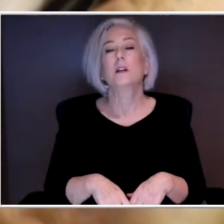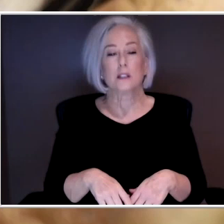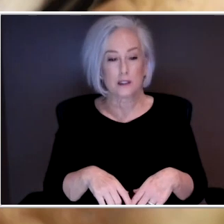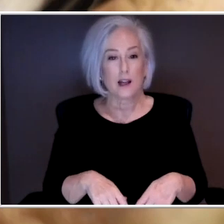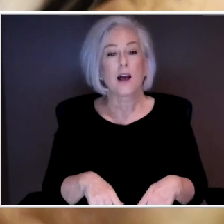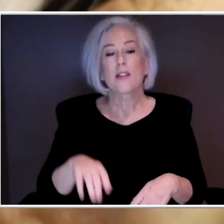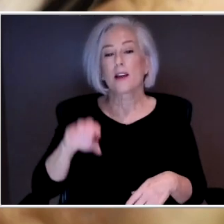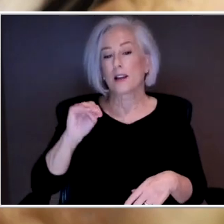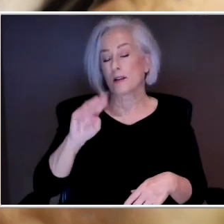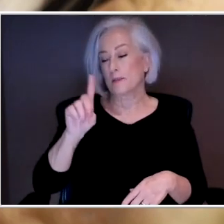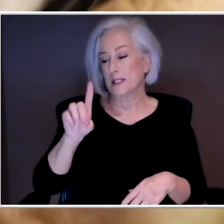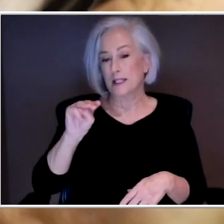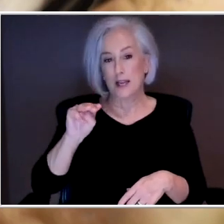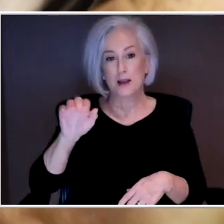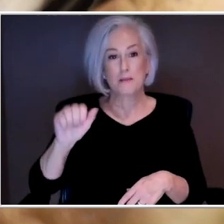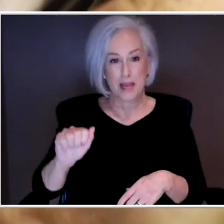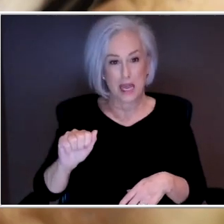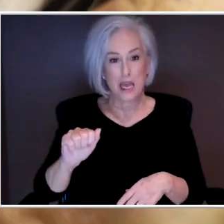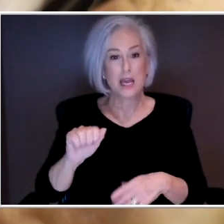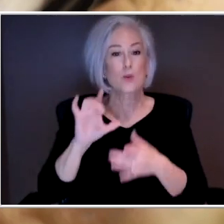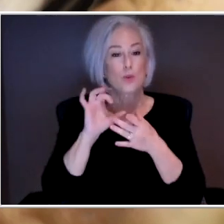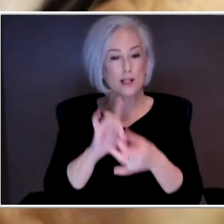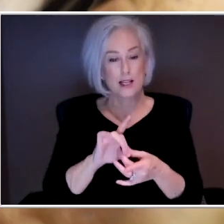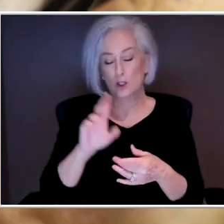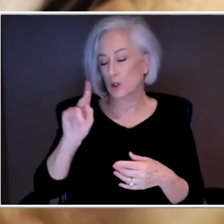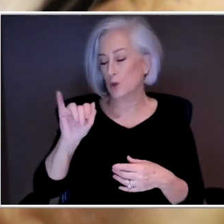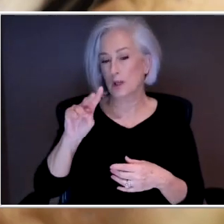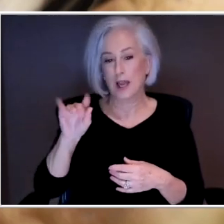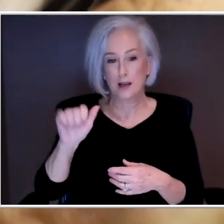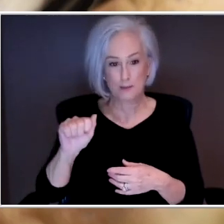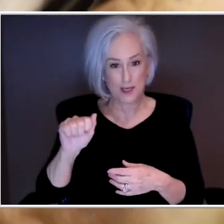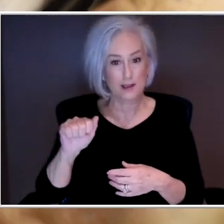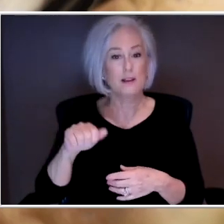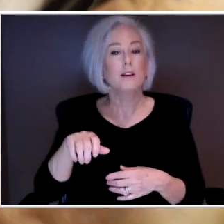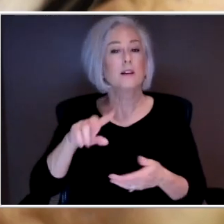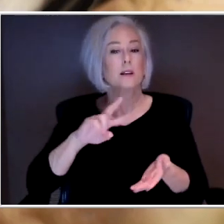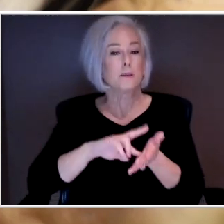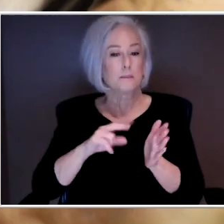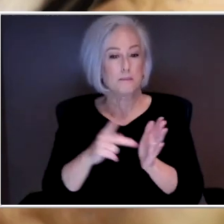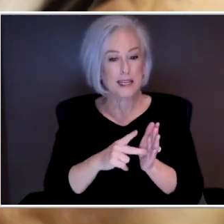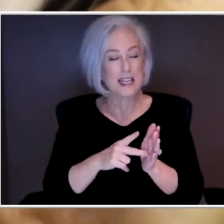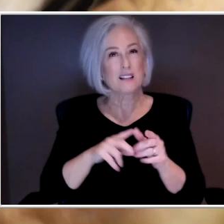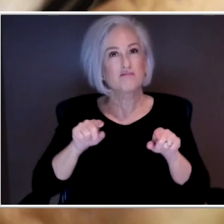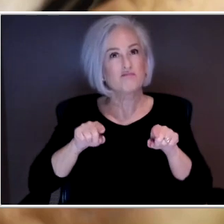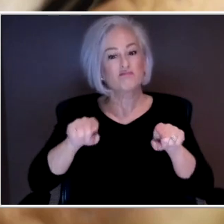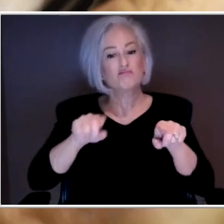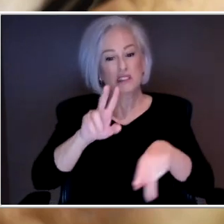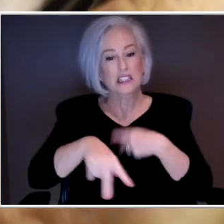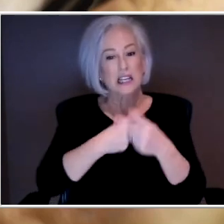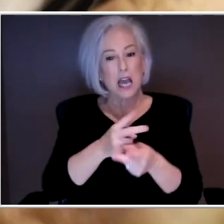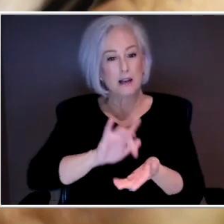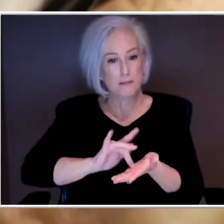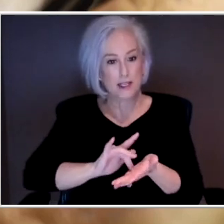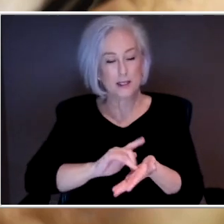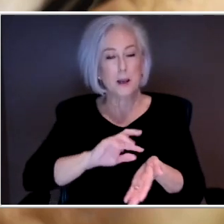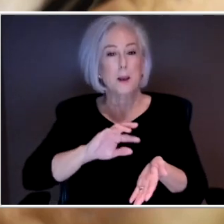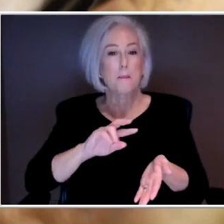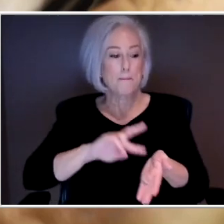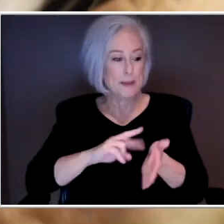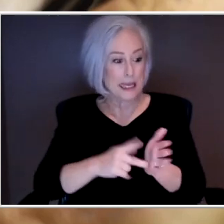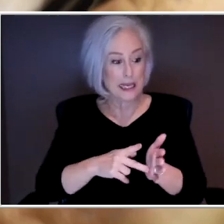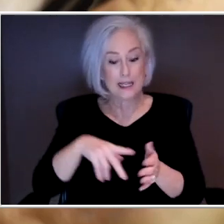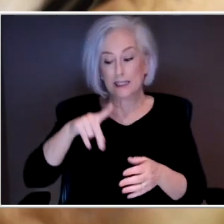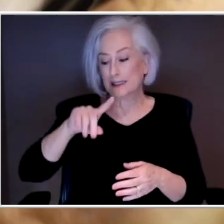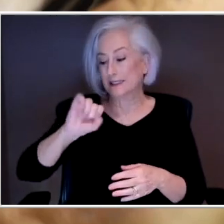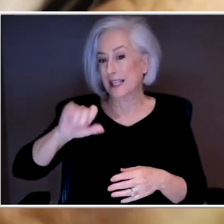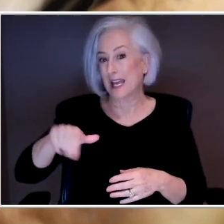Yeah. So ketamine and MDMA are psychedelic adjacent. They're kind of psychedelic-like drugs. They don't have the exact